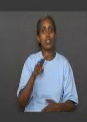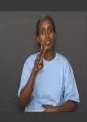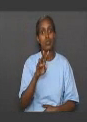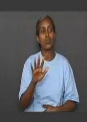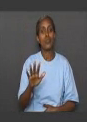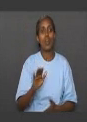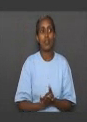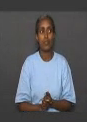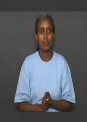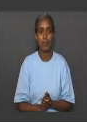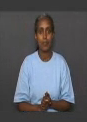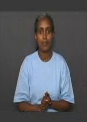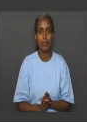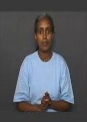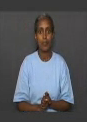2.25.